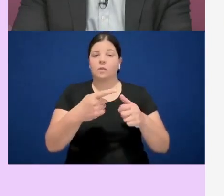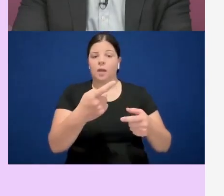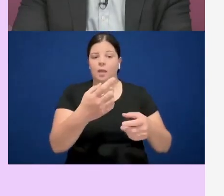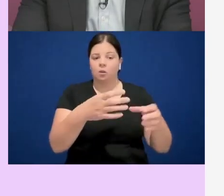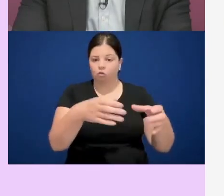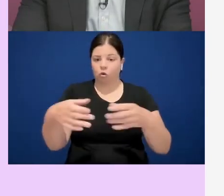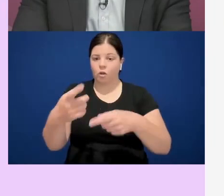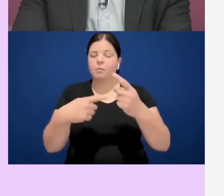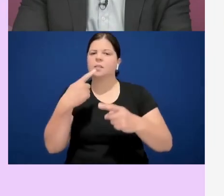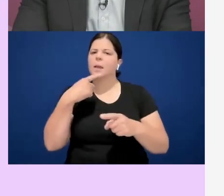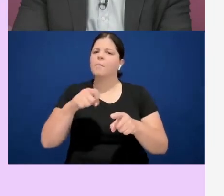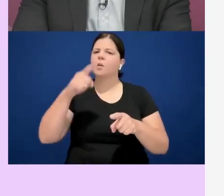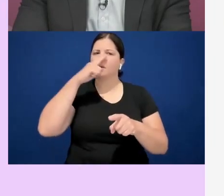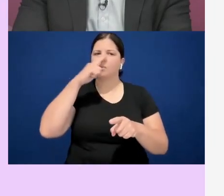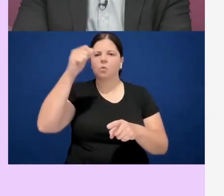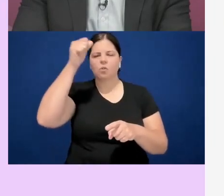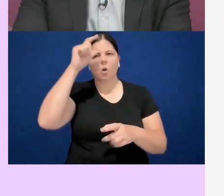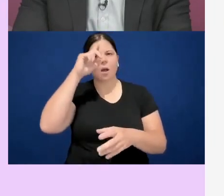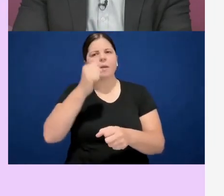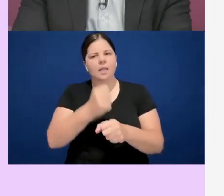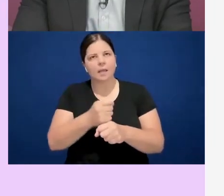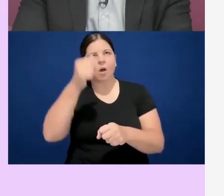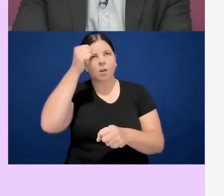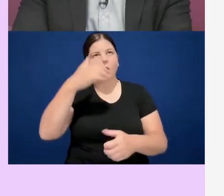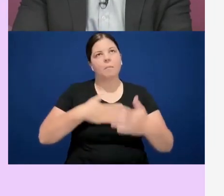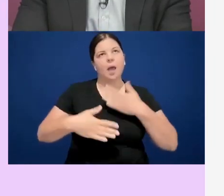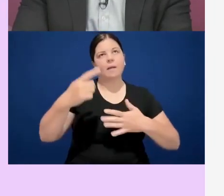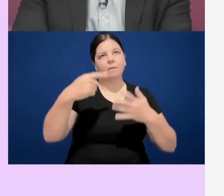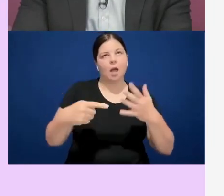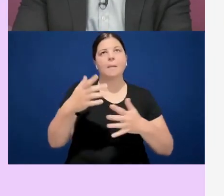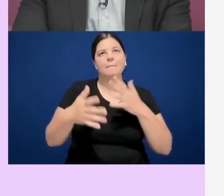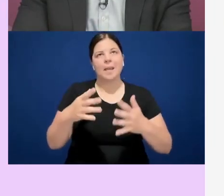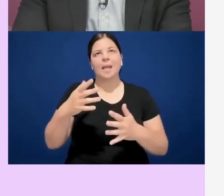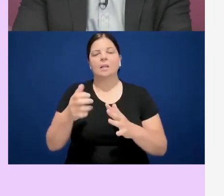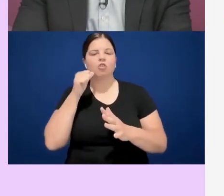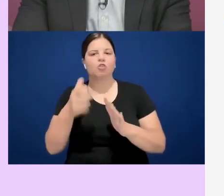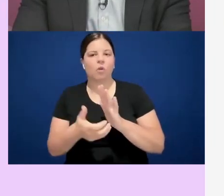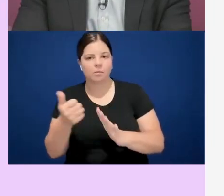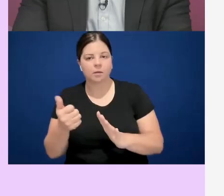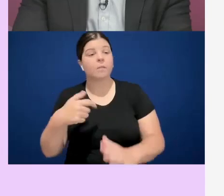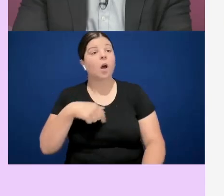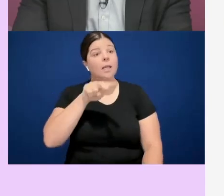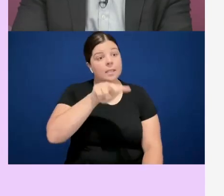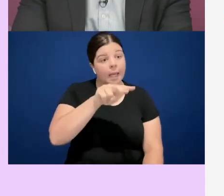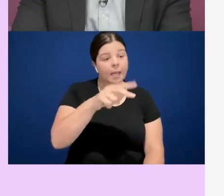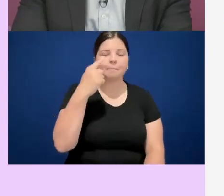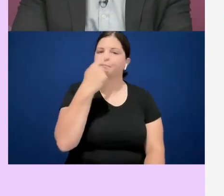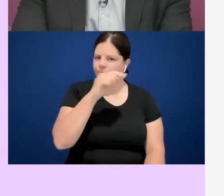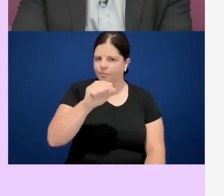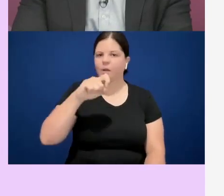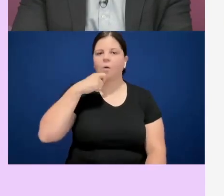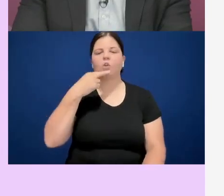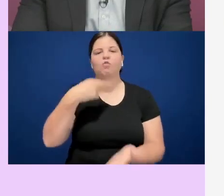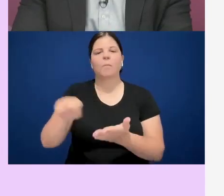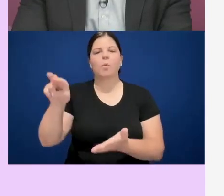that they know what behaviour constitutes corruption, and that if they personally observe it, they would report it. And while